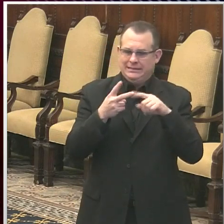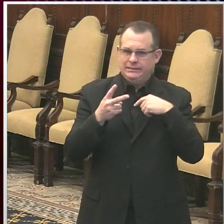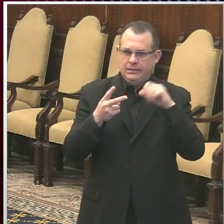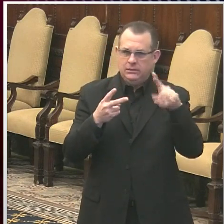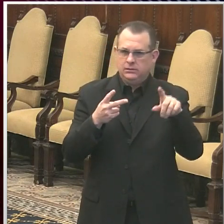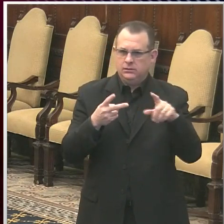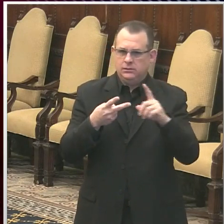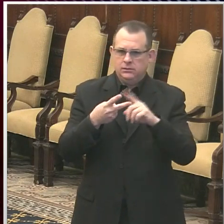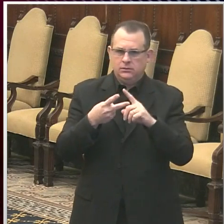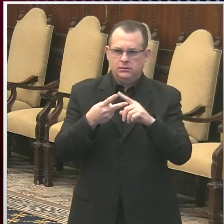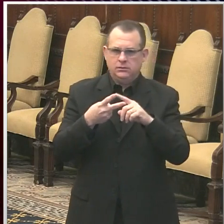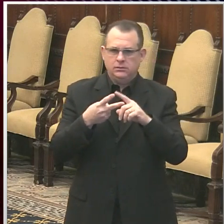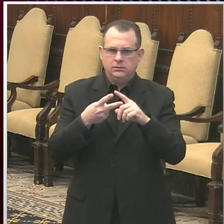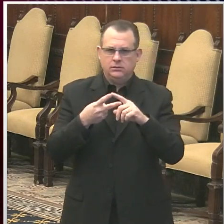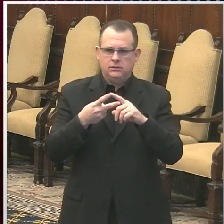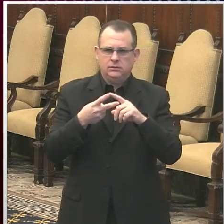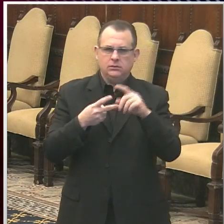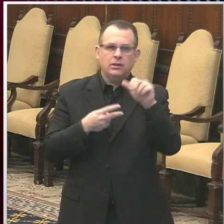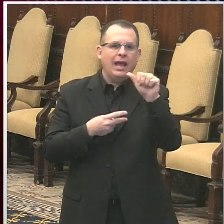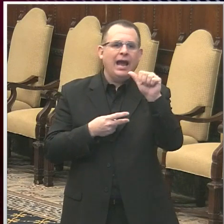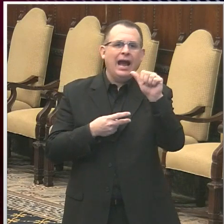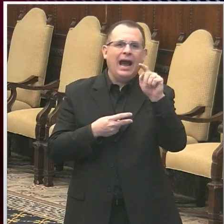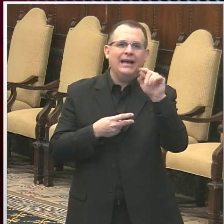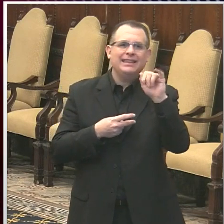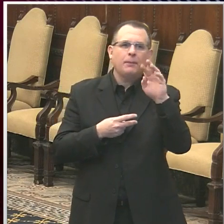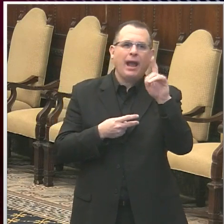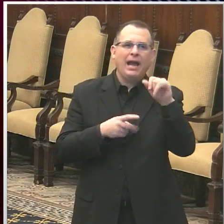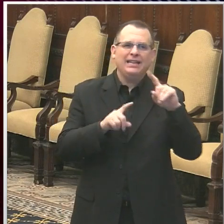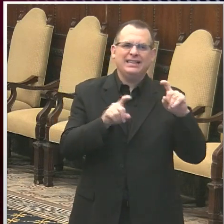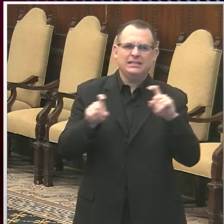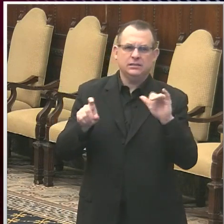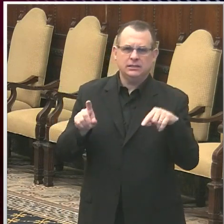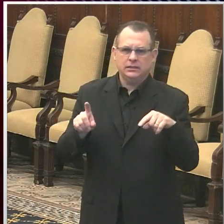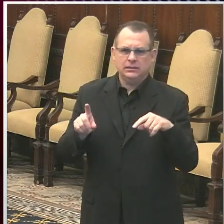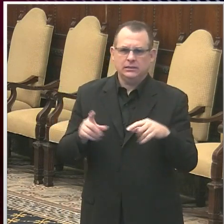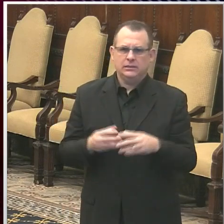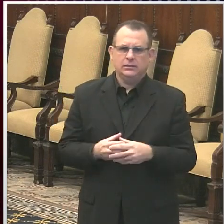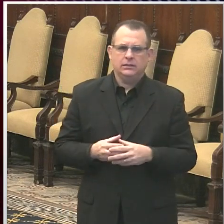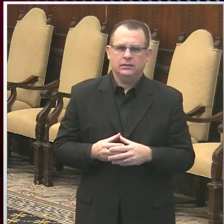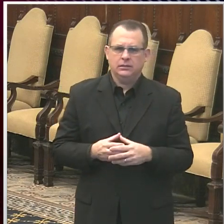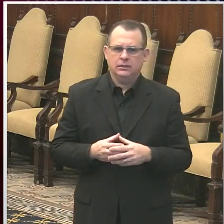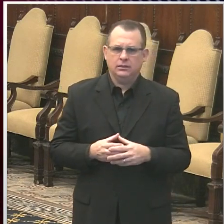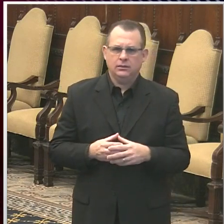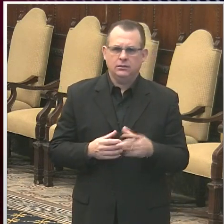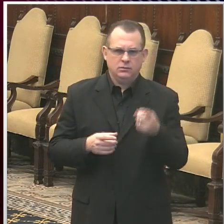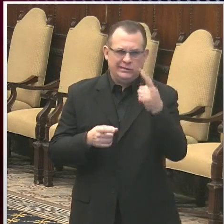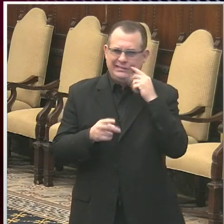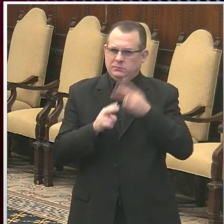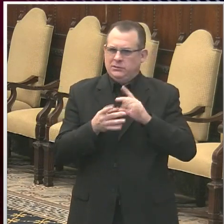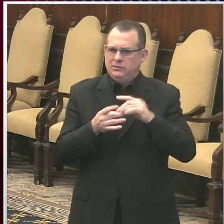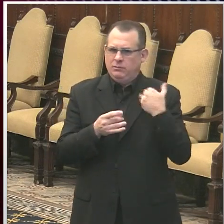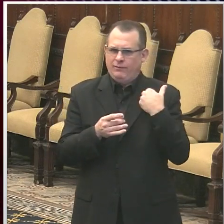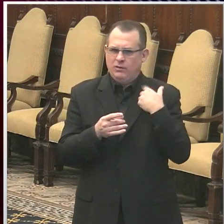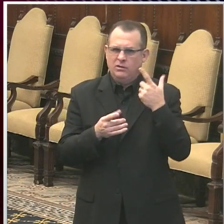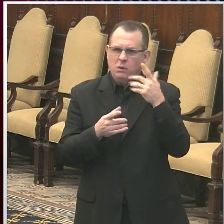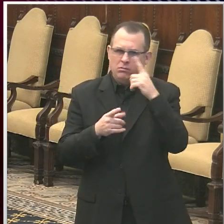about antibody testing. You mentioned this earlier. I just want to follow up with a couple more questions about